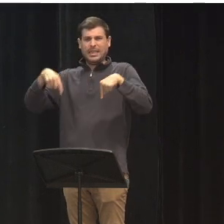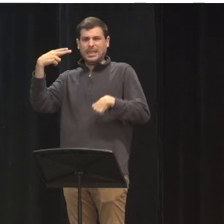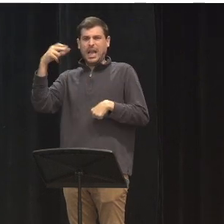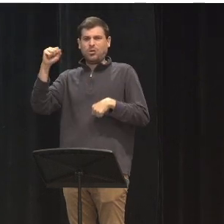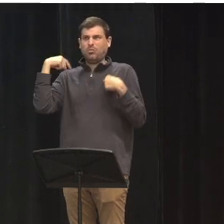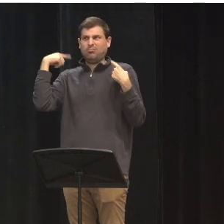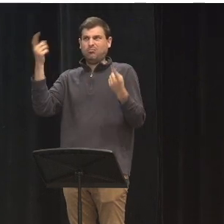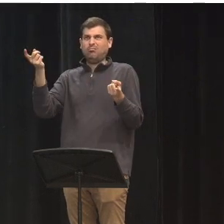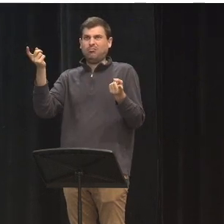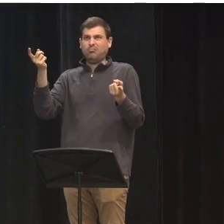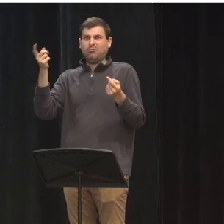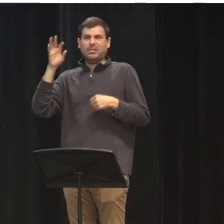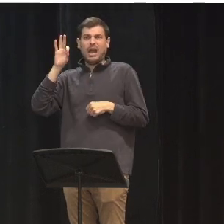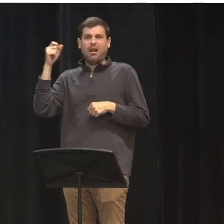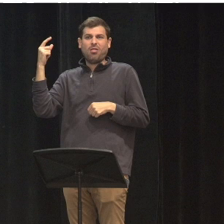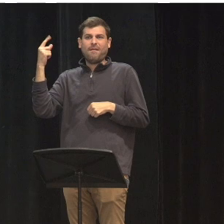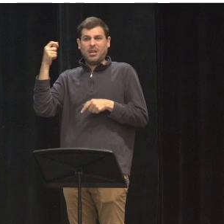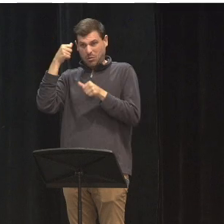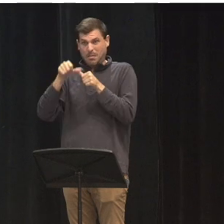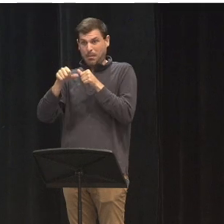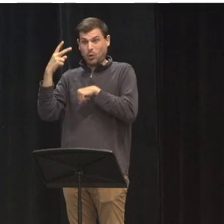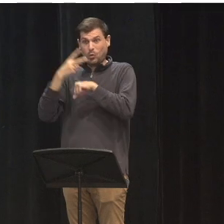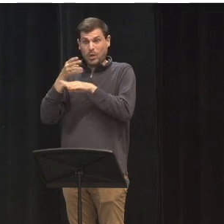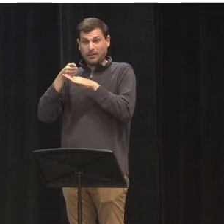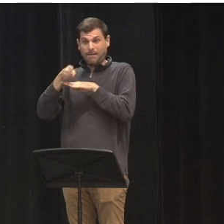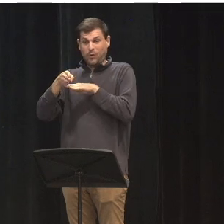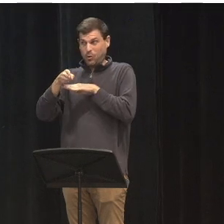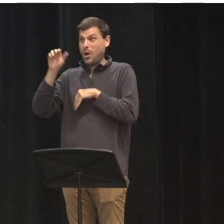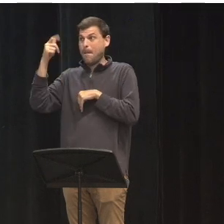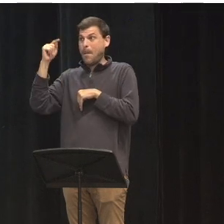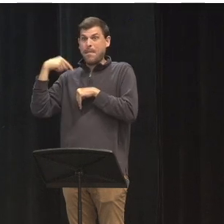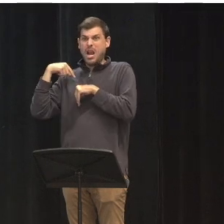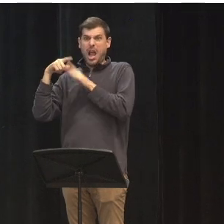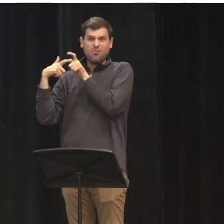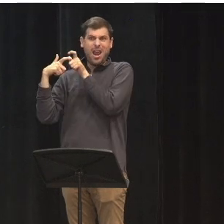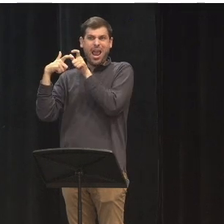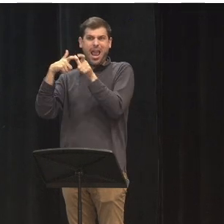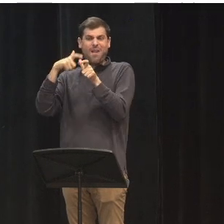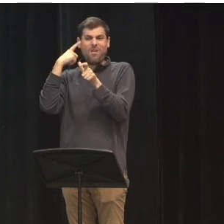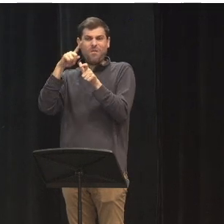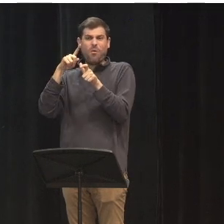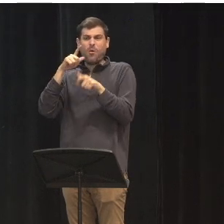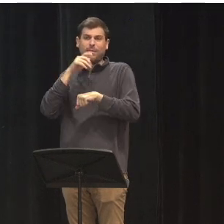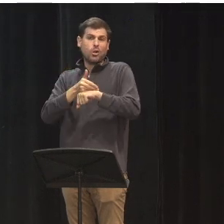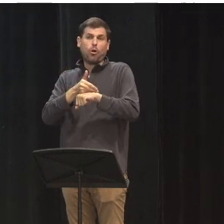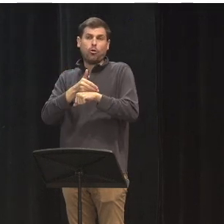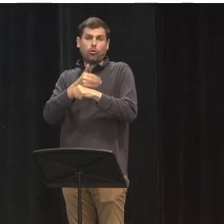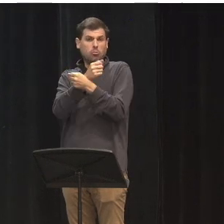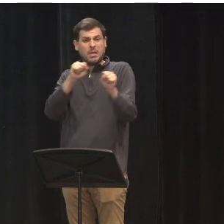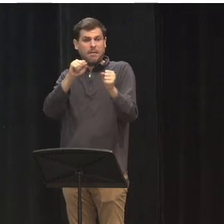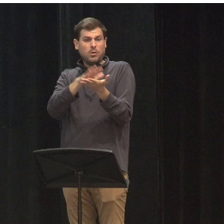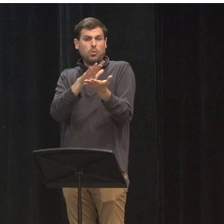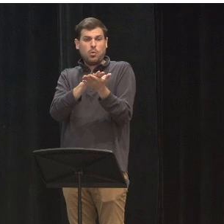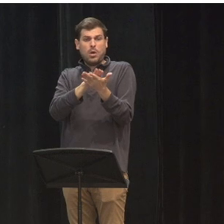since two nights after 9/11. I had run from my apartment to get my daughter out of in her school and then ran